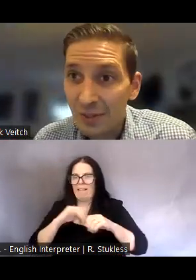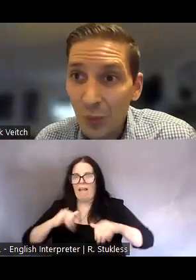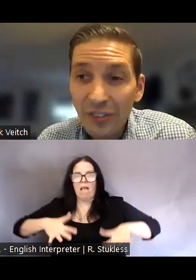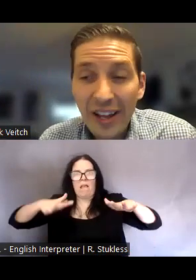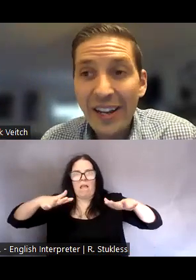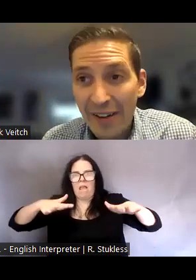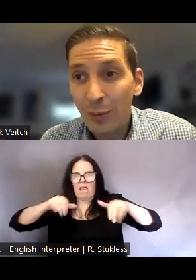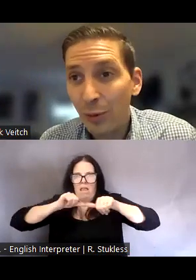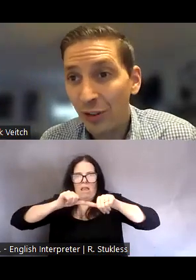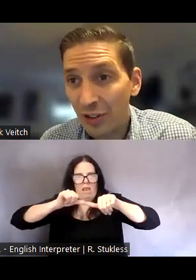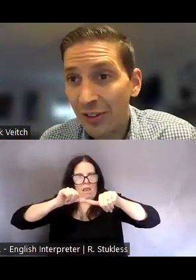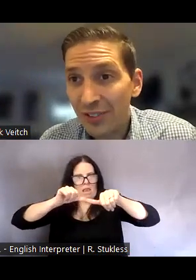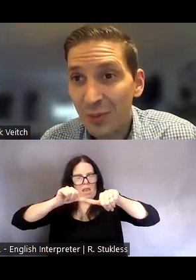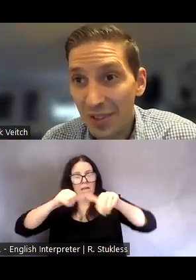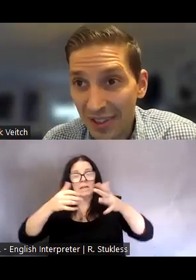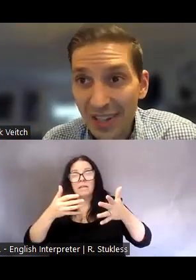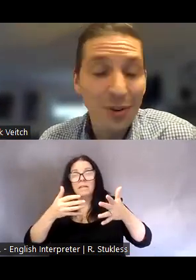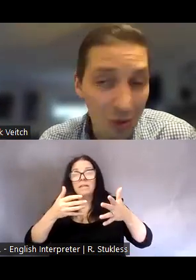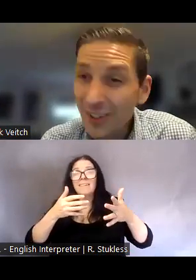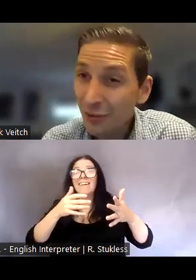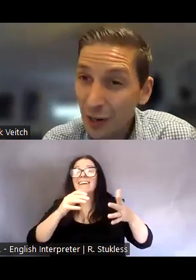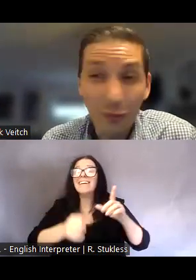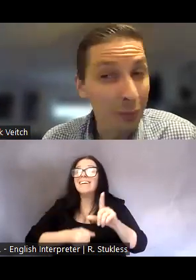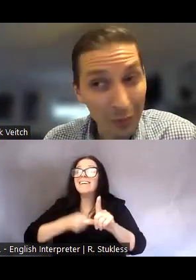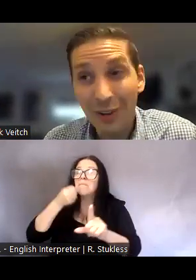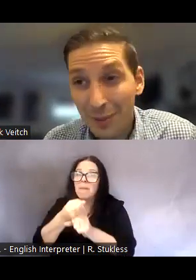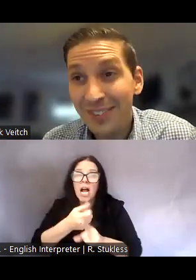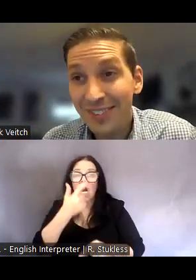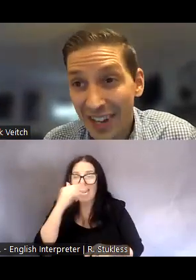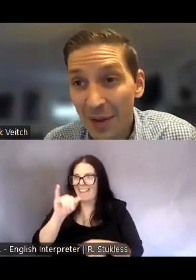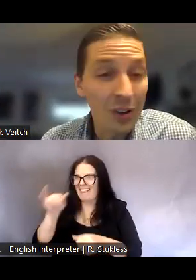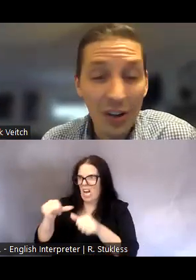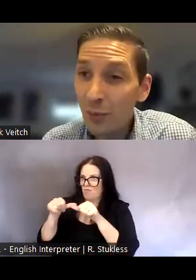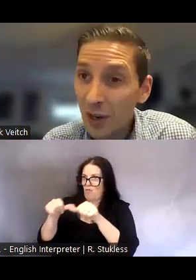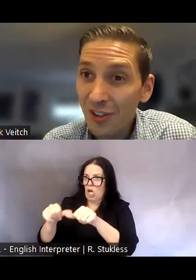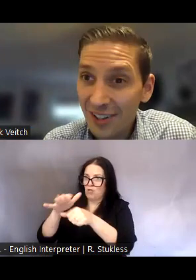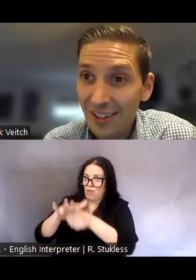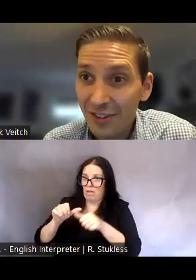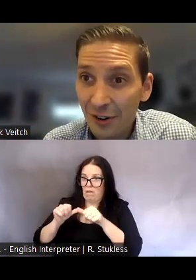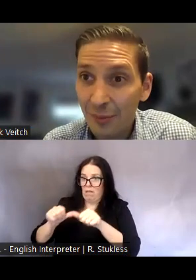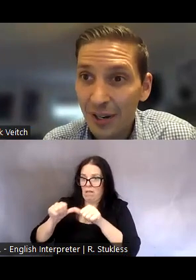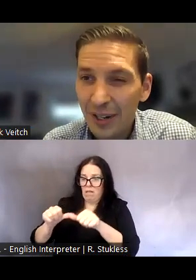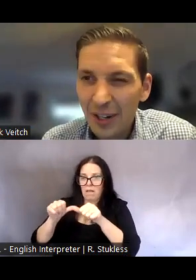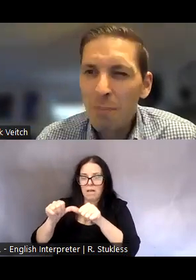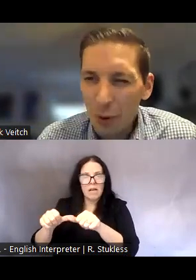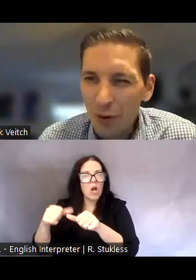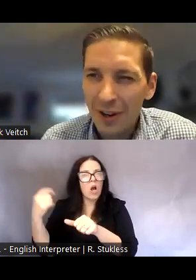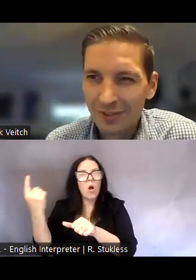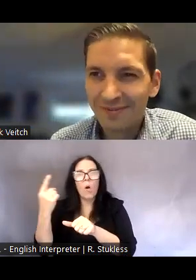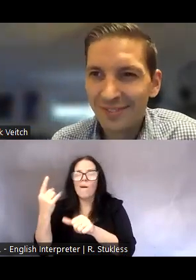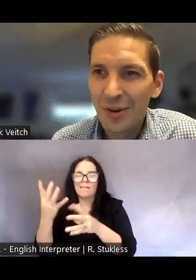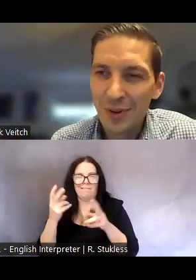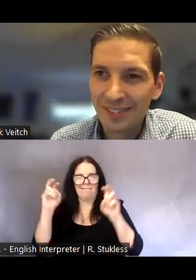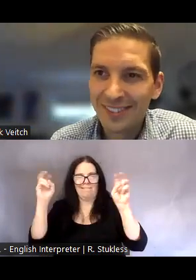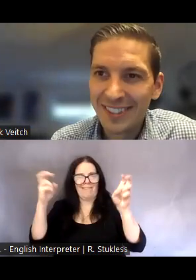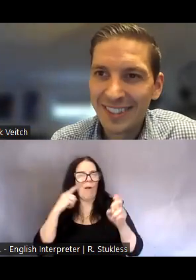So again, what is that inevitable result when we think about chronic stress for prolonged periods of time? Well, gosh, we always get to that term of